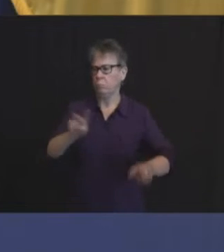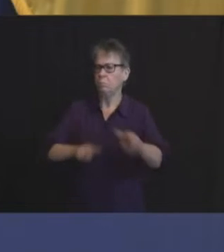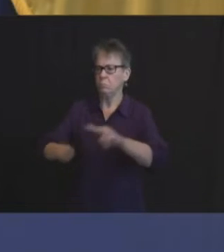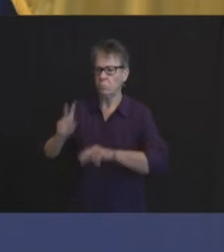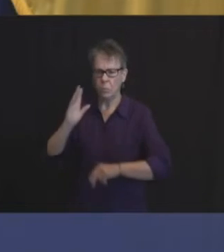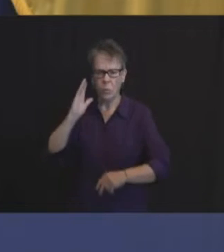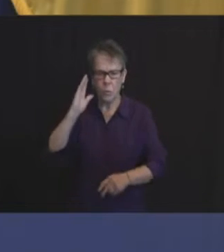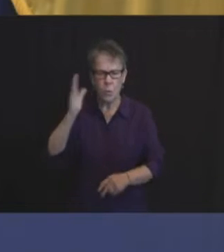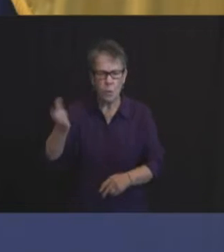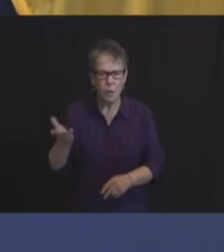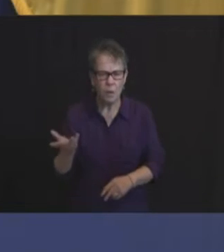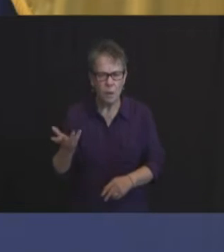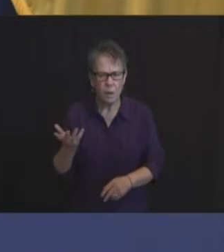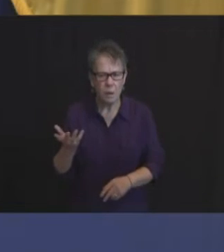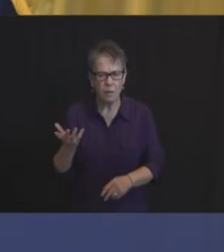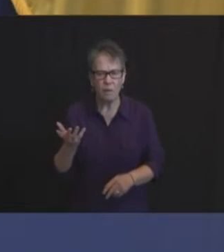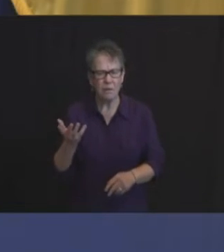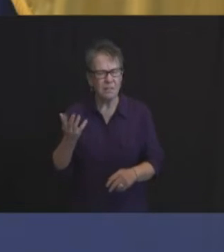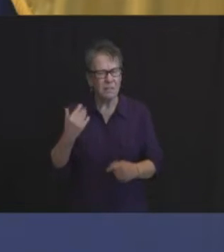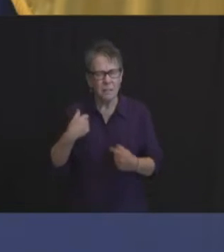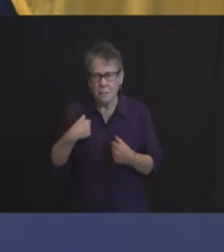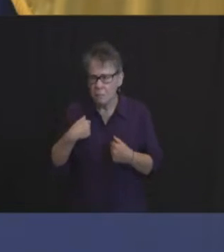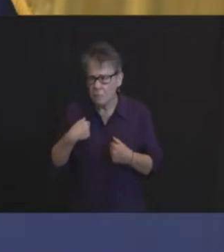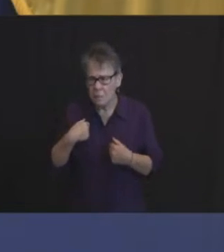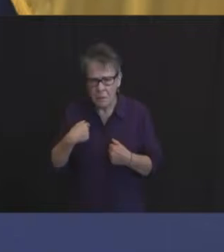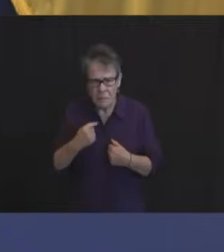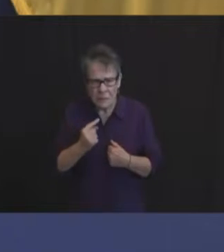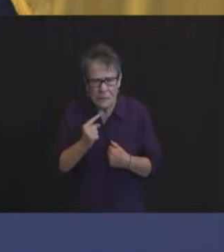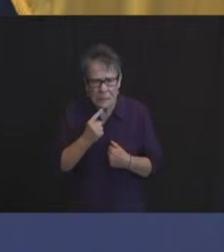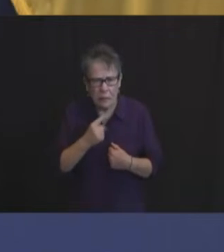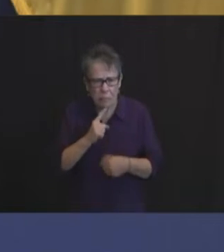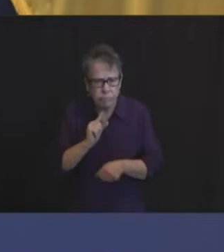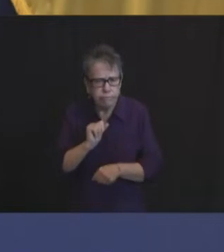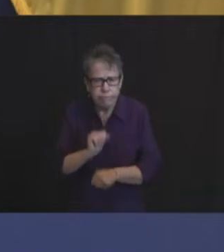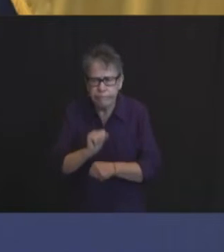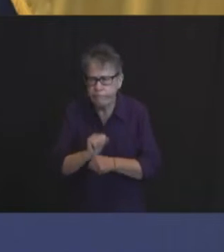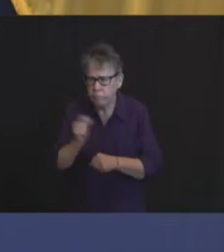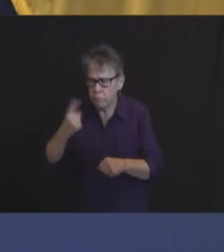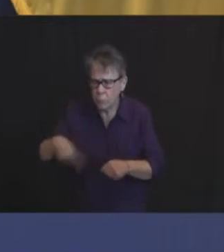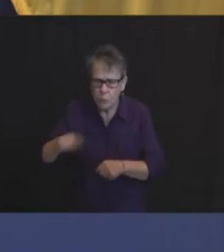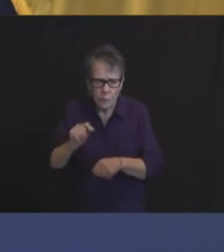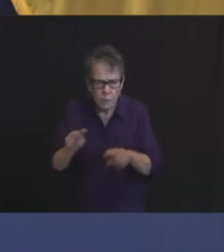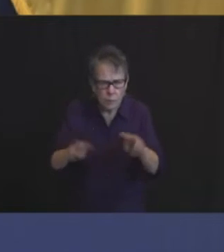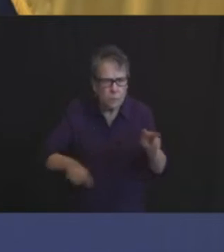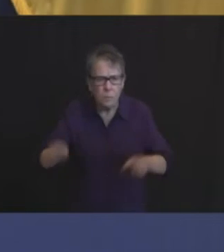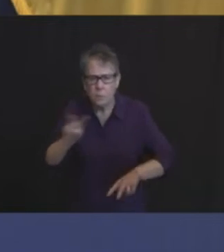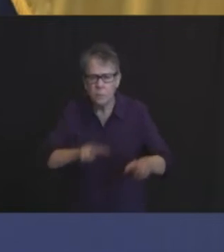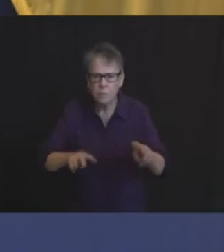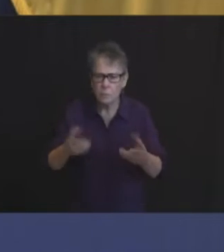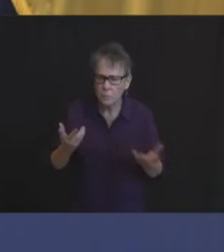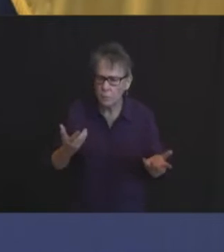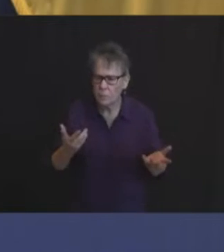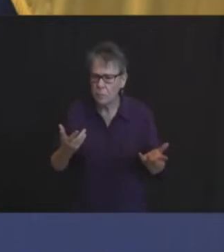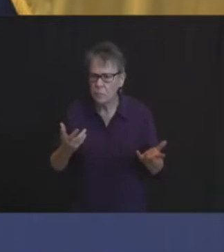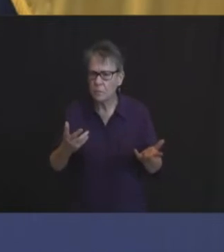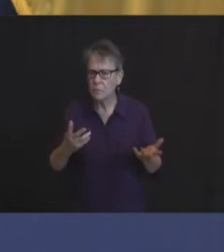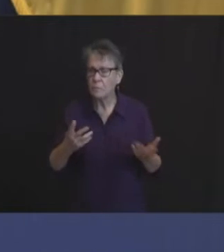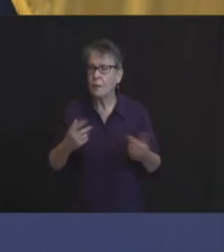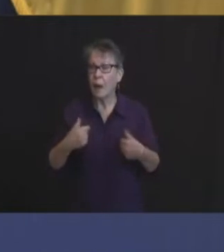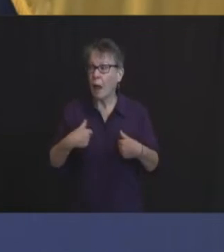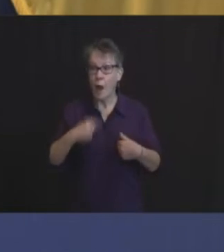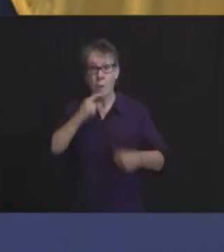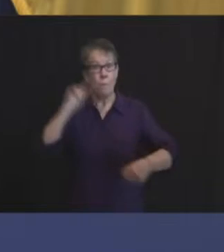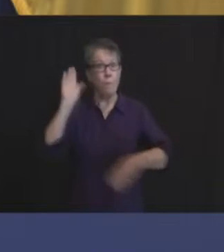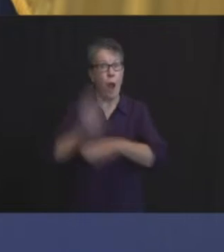very seriously at. I don't think you can give people assurances, because that would be, I think, irresponsible on my part and our part by